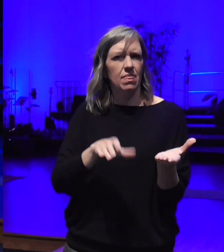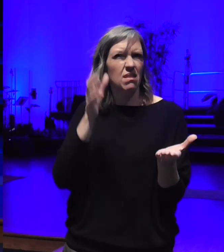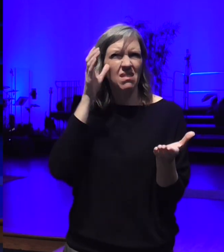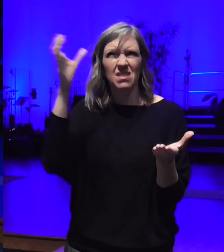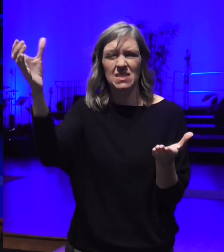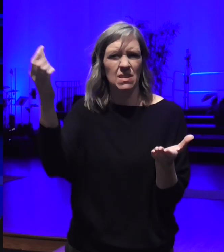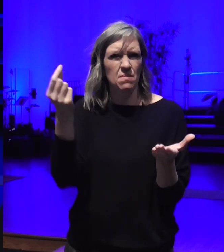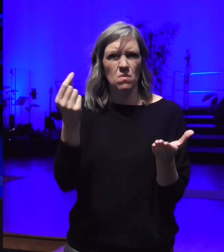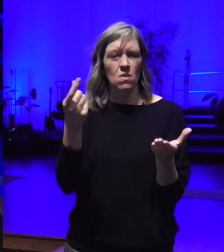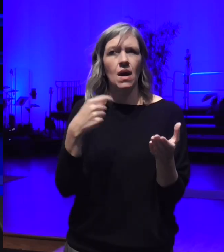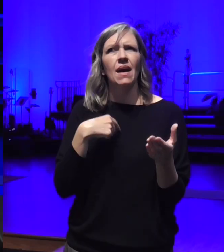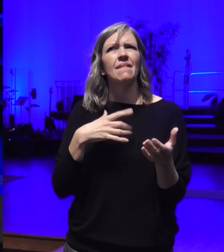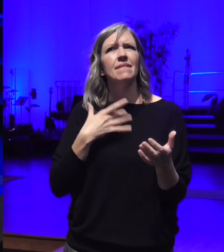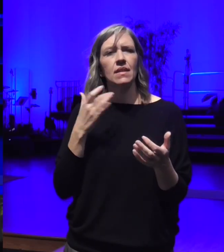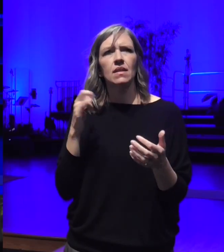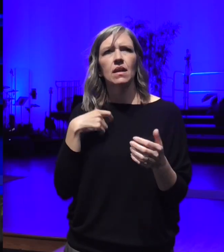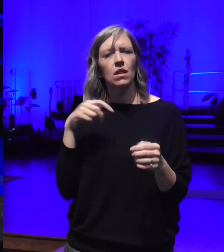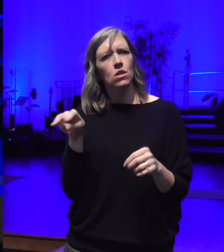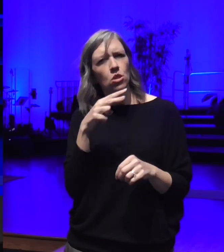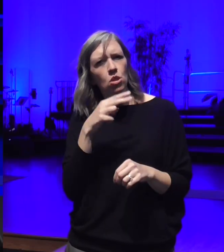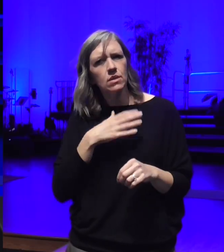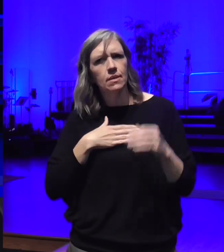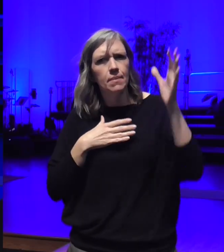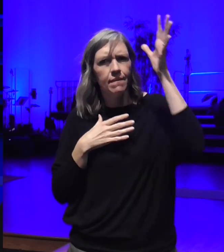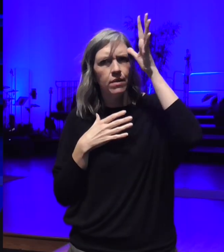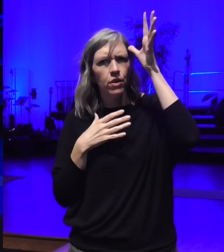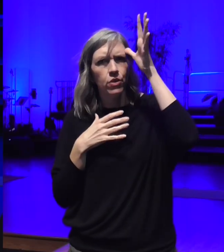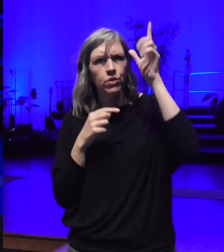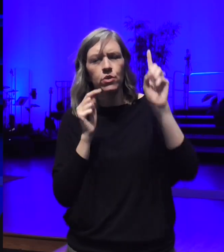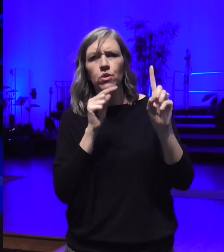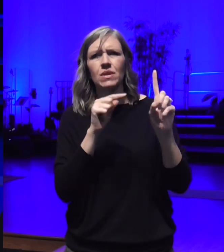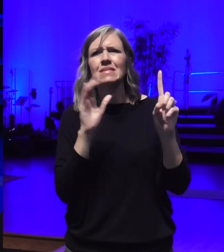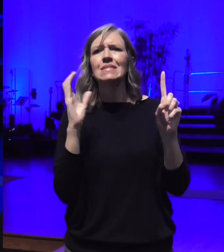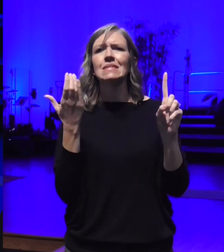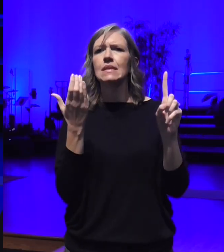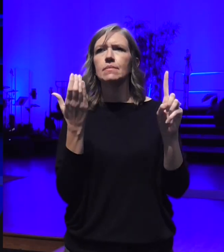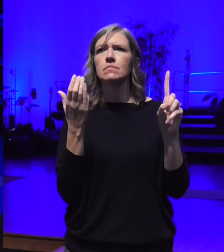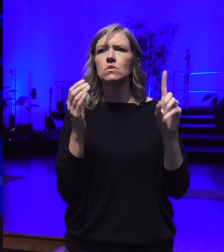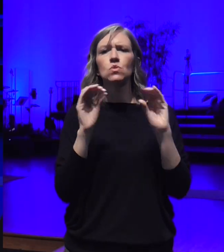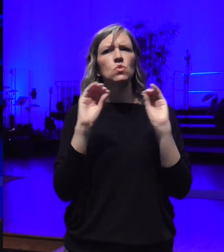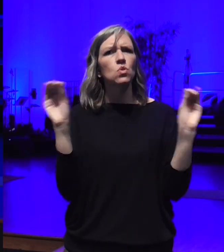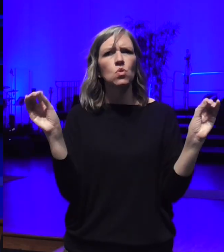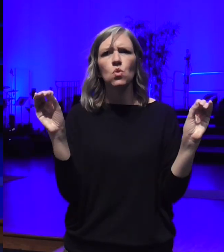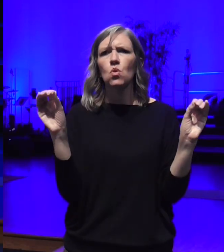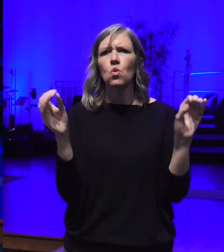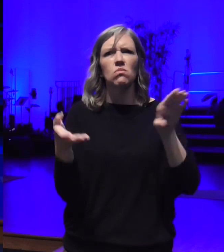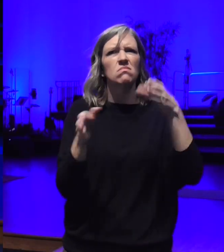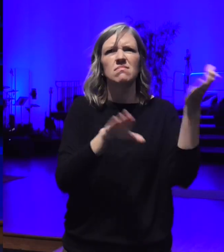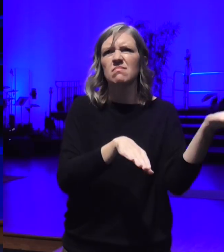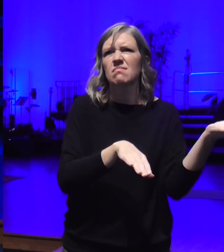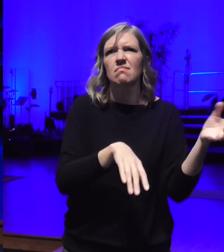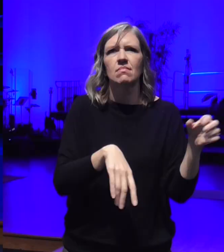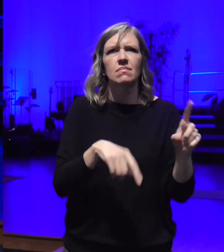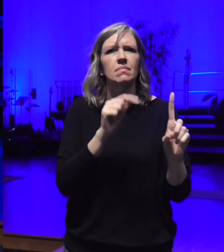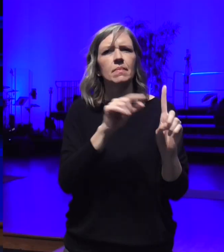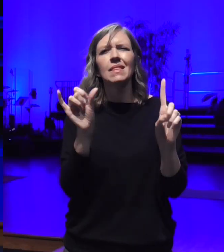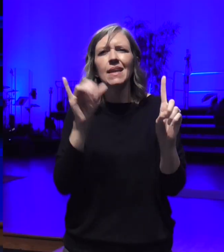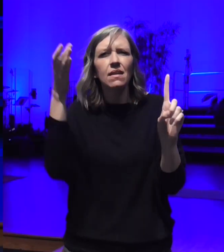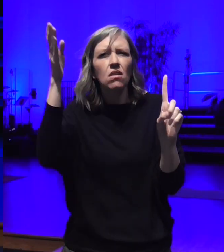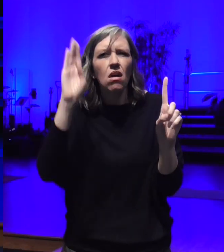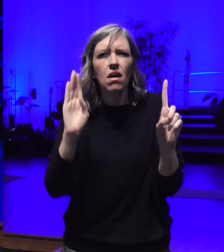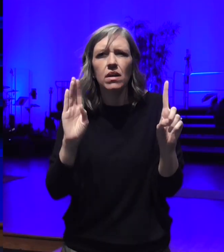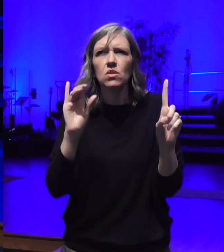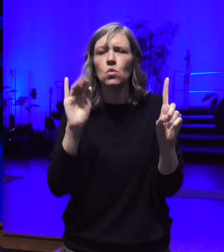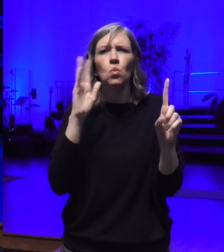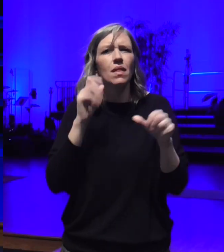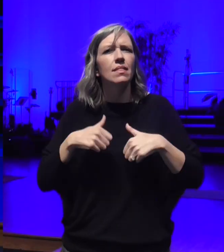who represented to me something invincible and eternal, was godlike to me.